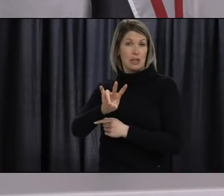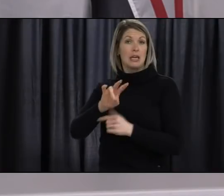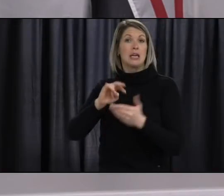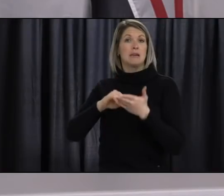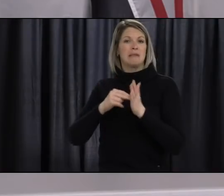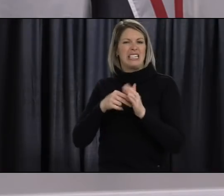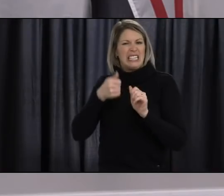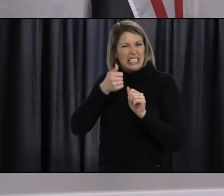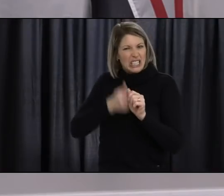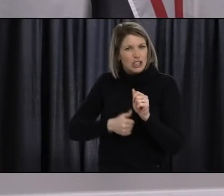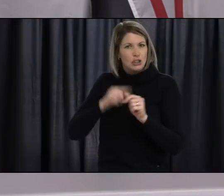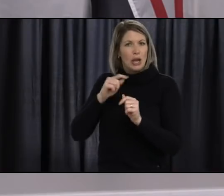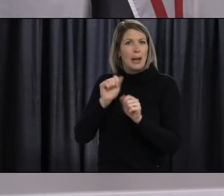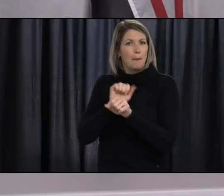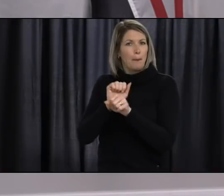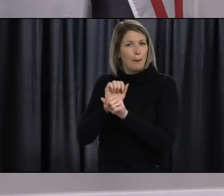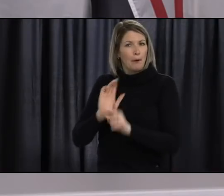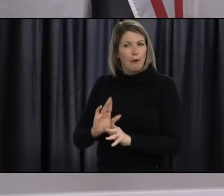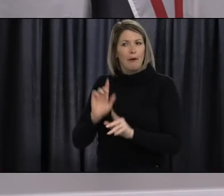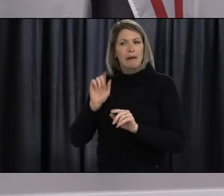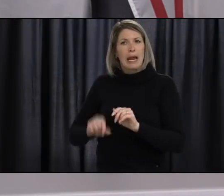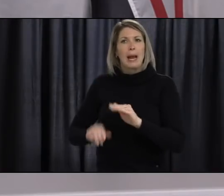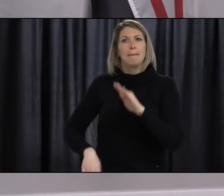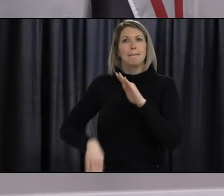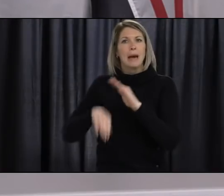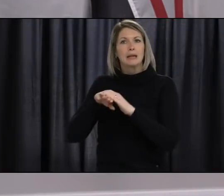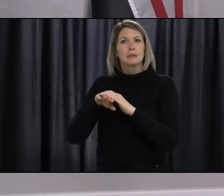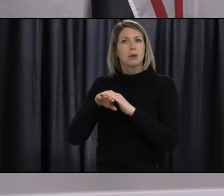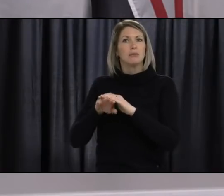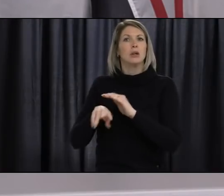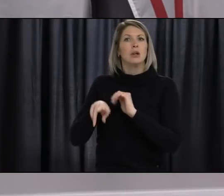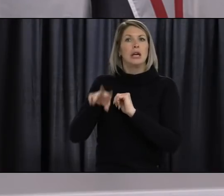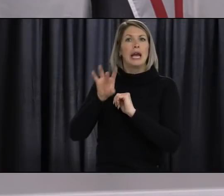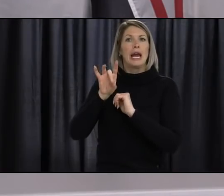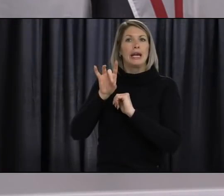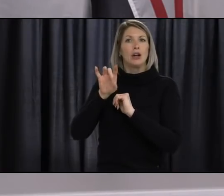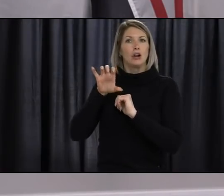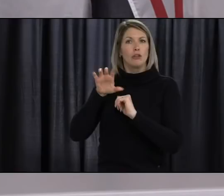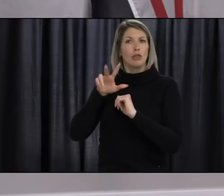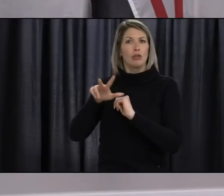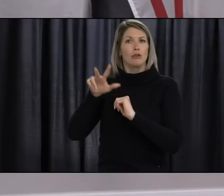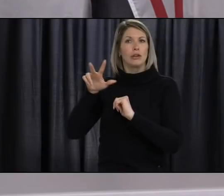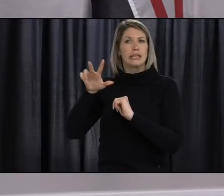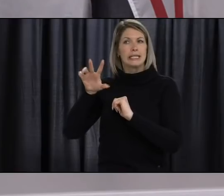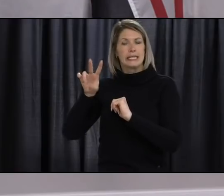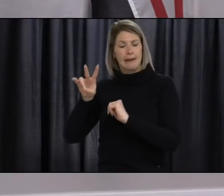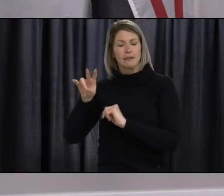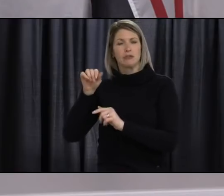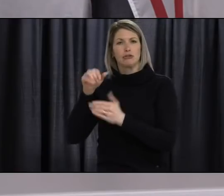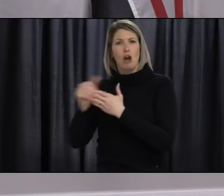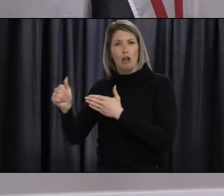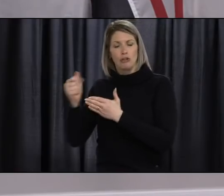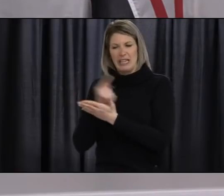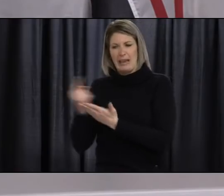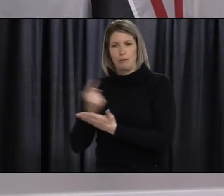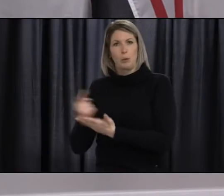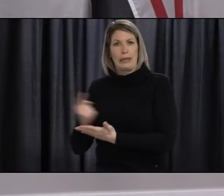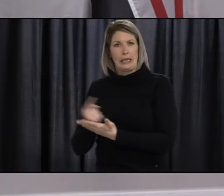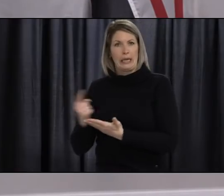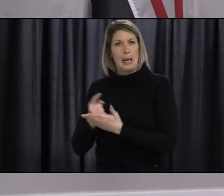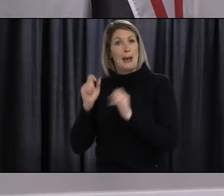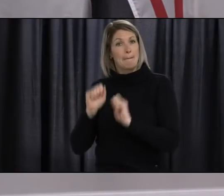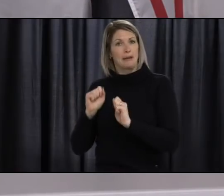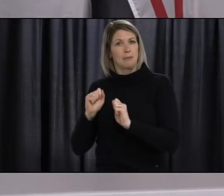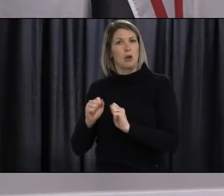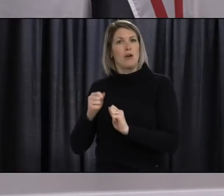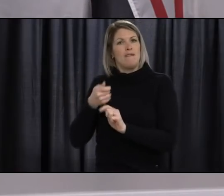week. If you want to look at our own website, the COVID-19 website, this will include the federal supports and keep you updated on all